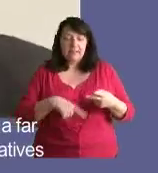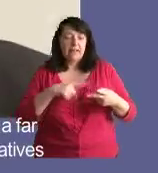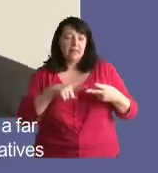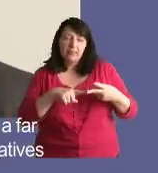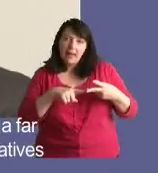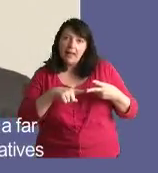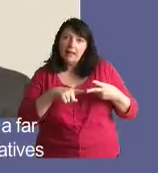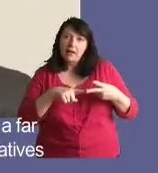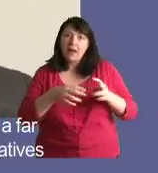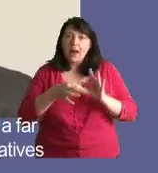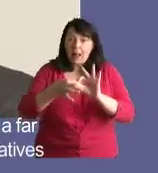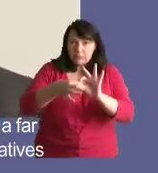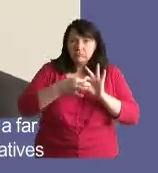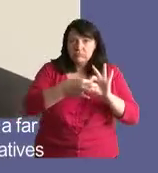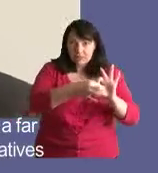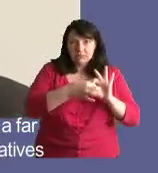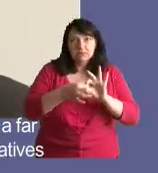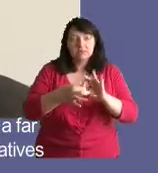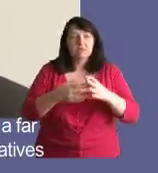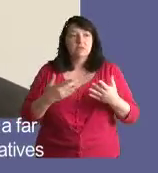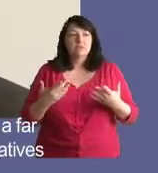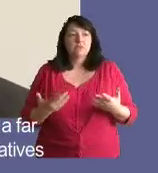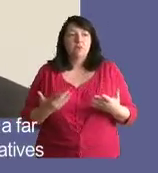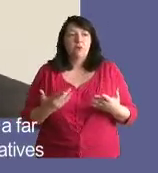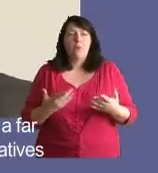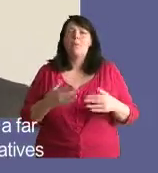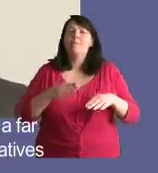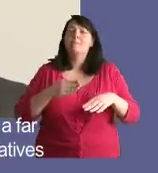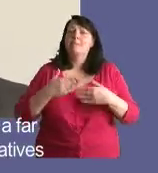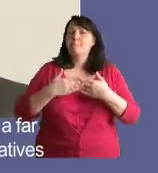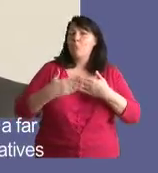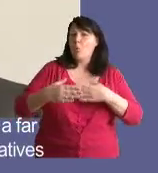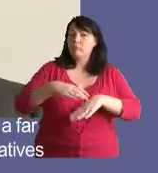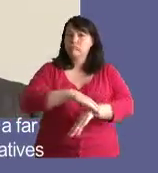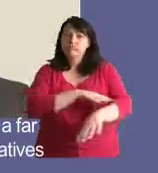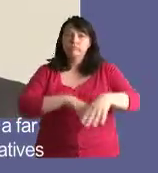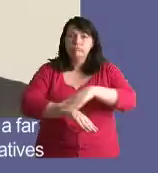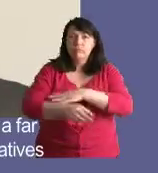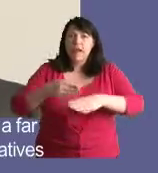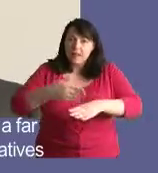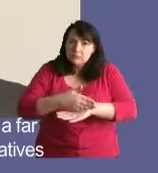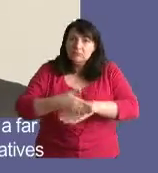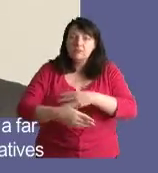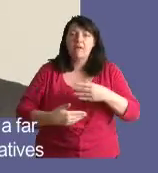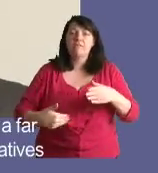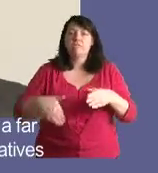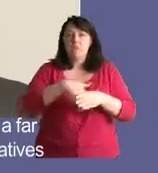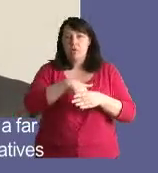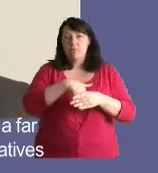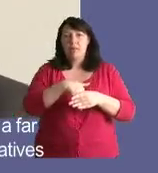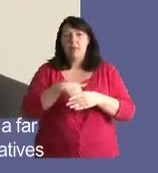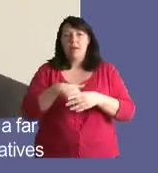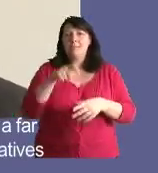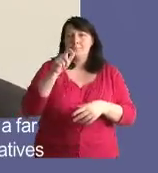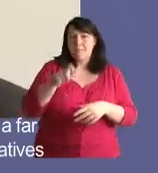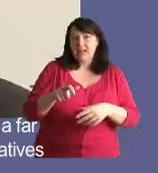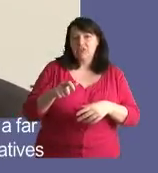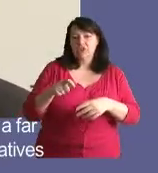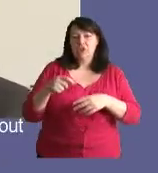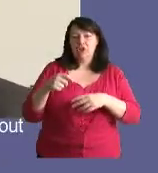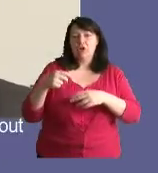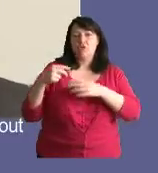Then there can be collaboration, and that's a far more active involvement of